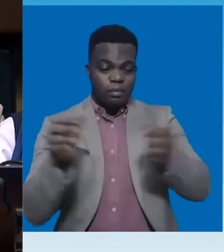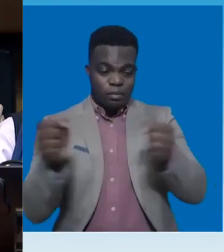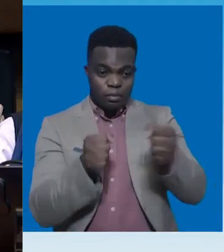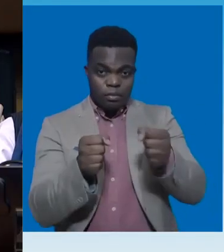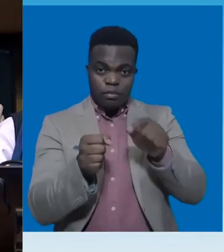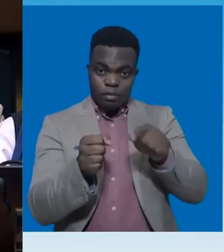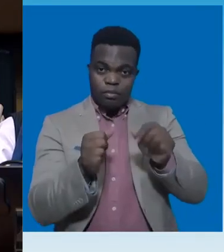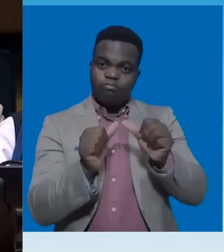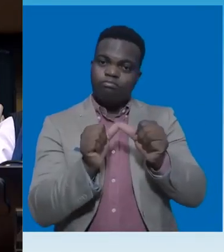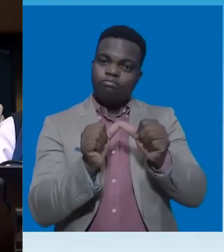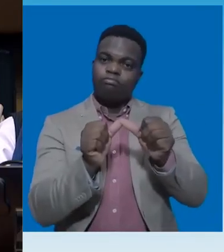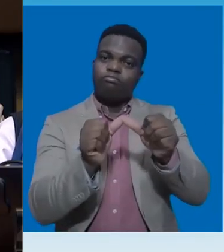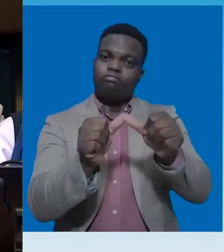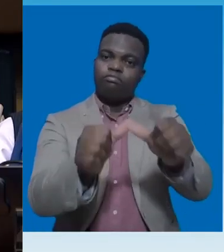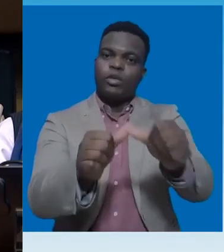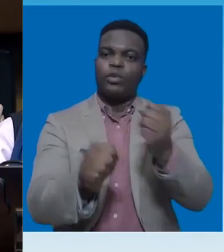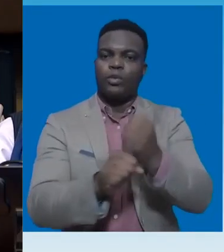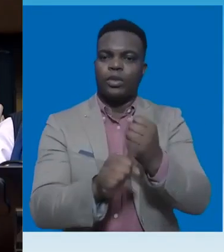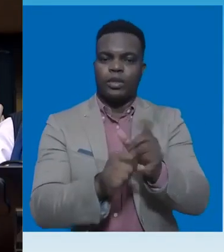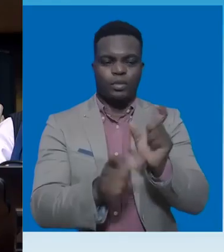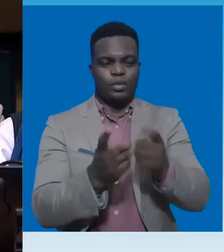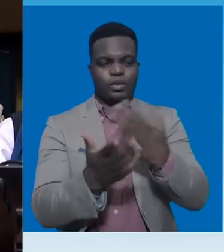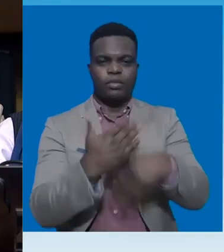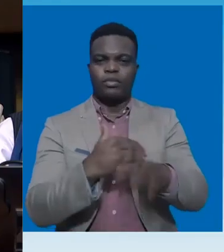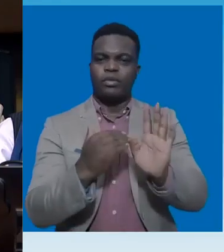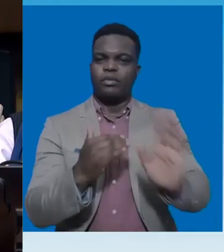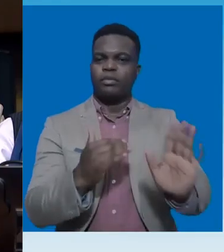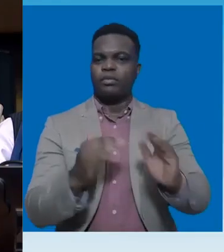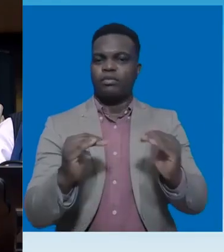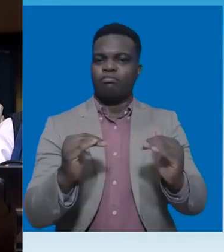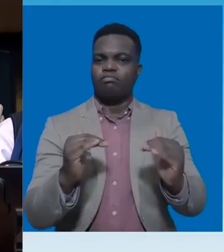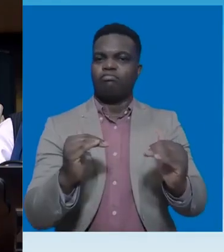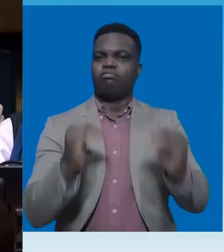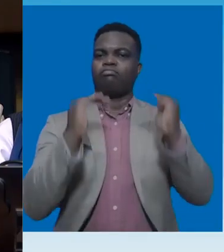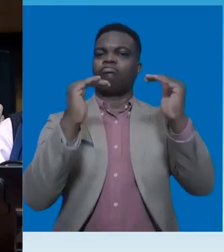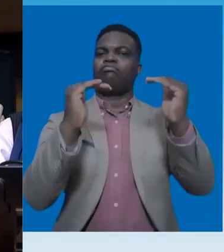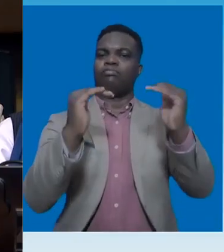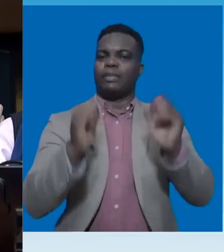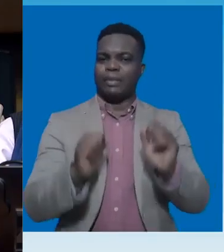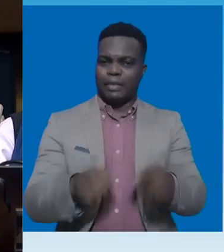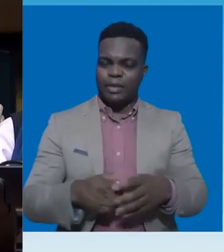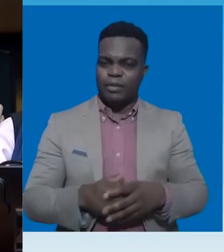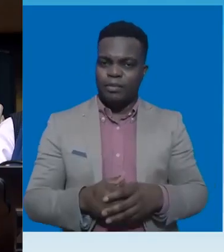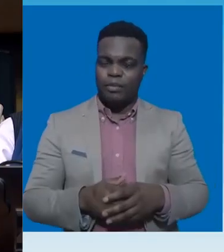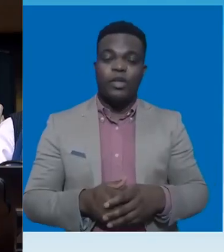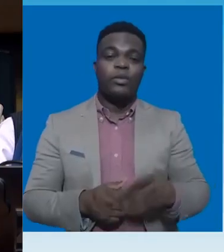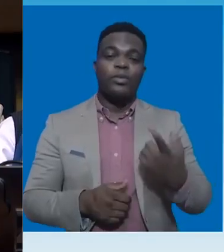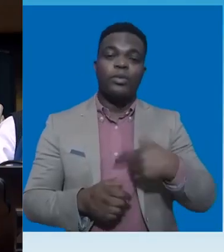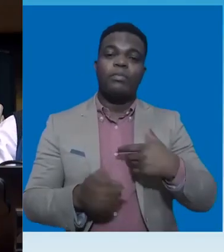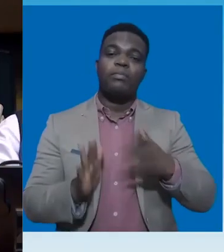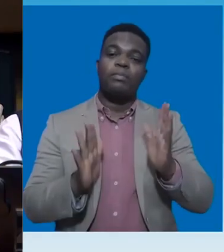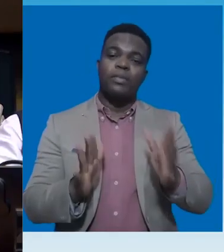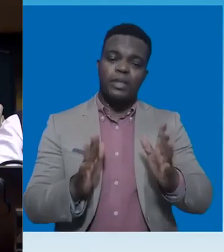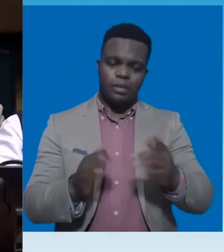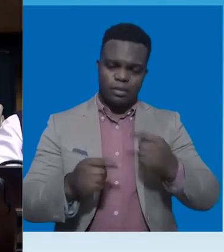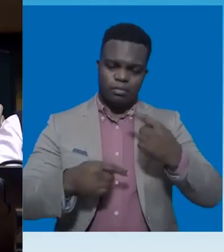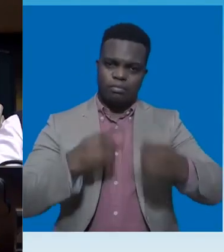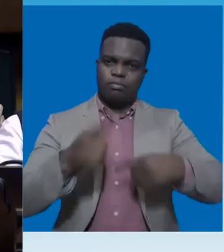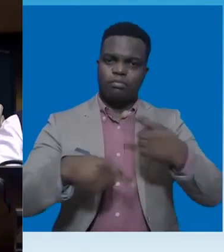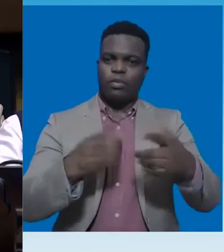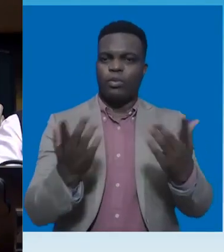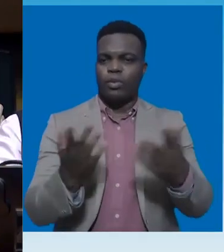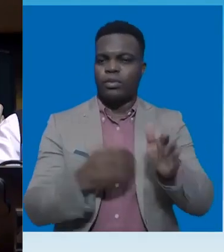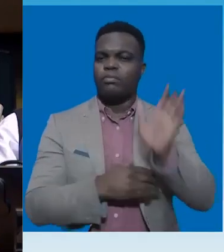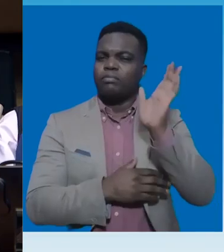disabilities. We must continue to listen to persons with disability and